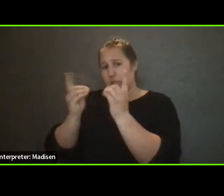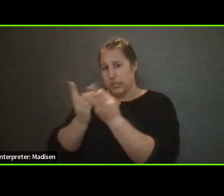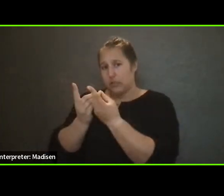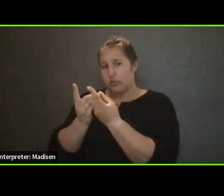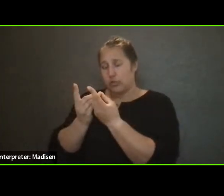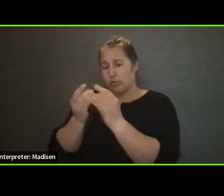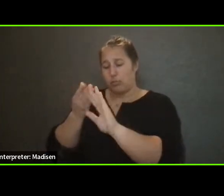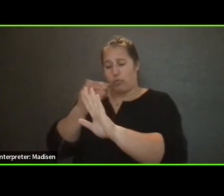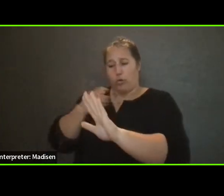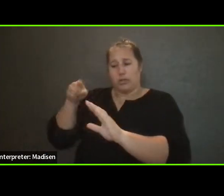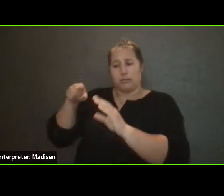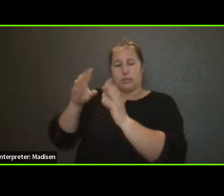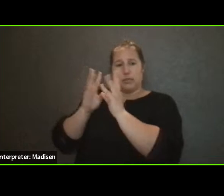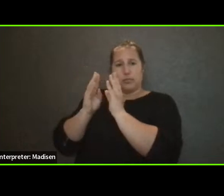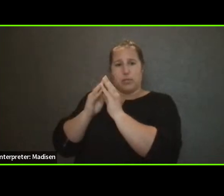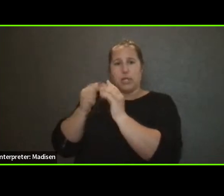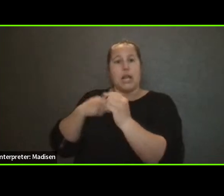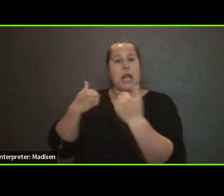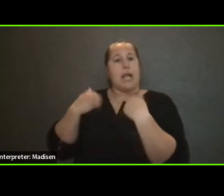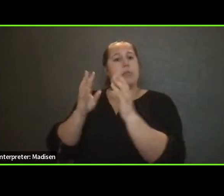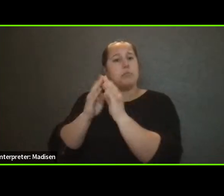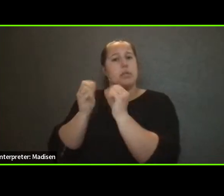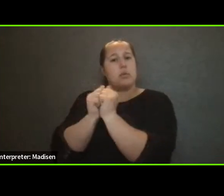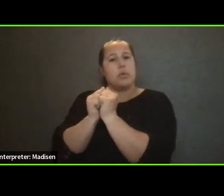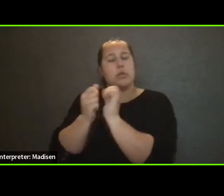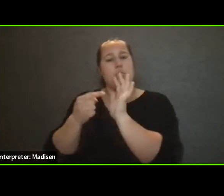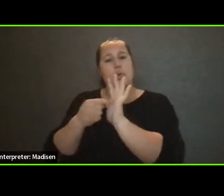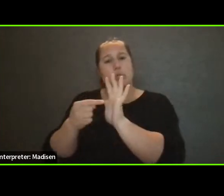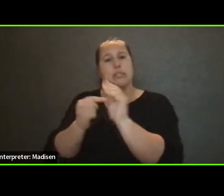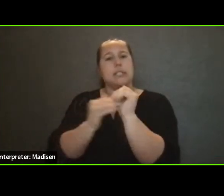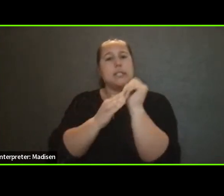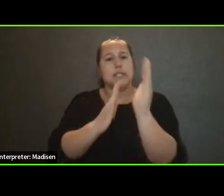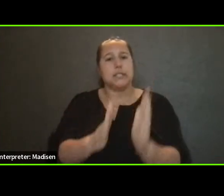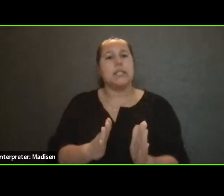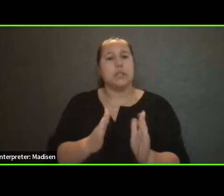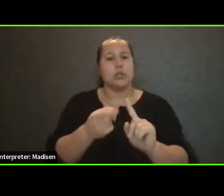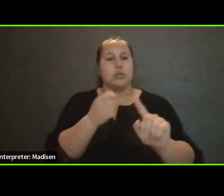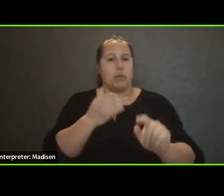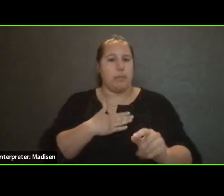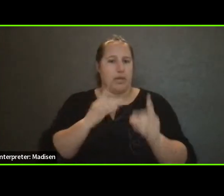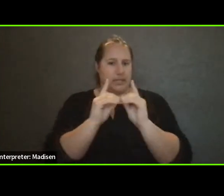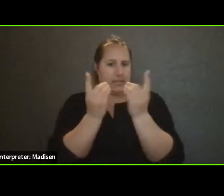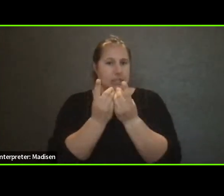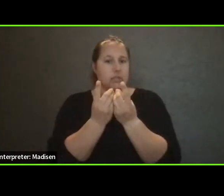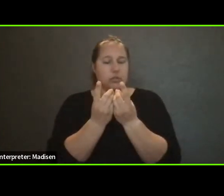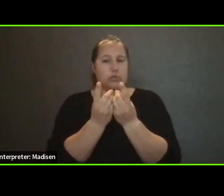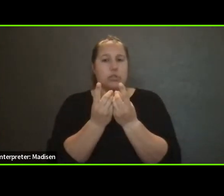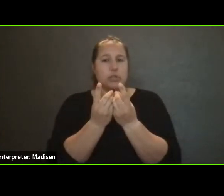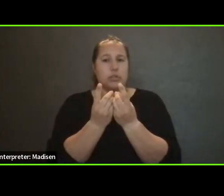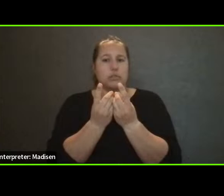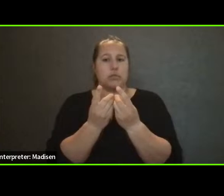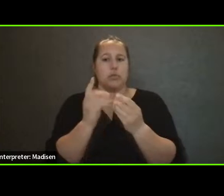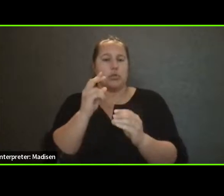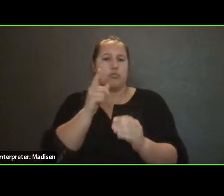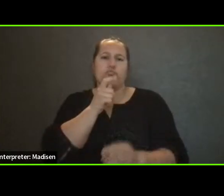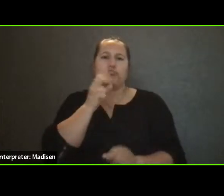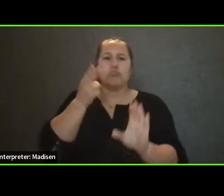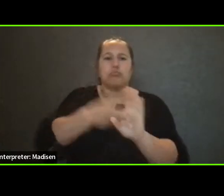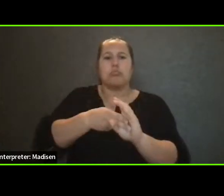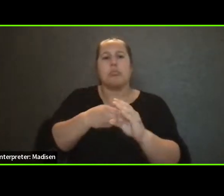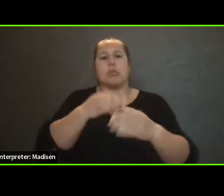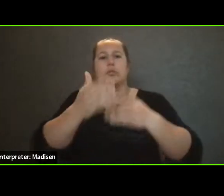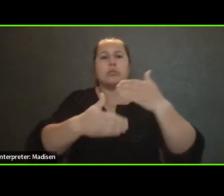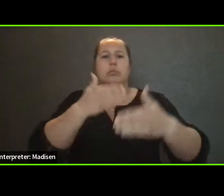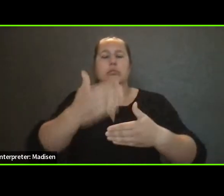this meeting, I had a meeting with representatives and leaders in my district. Bruce was a part of that process. We had a Zoom meeting